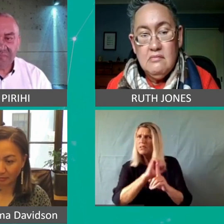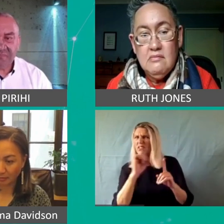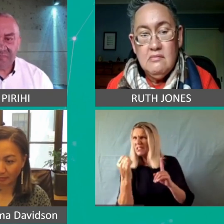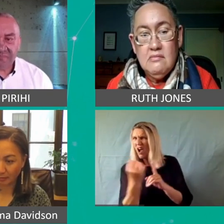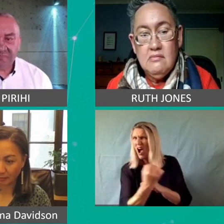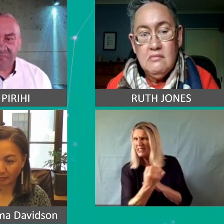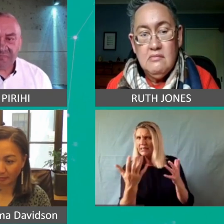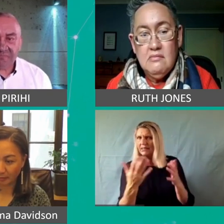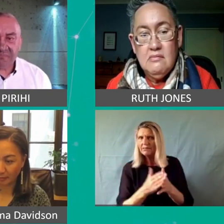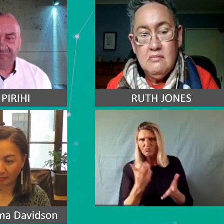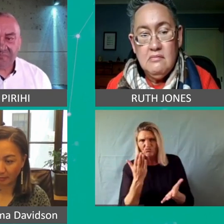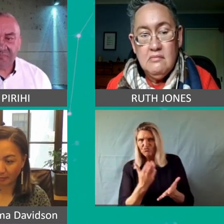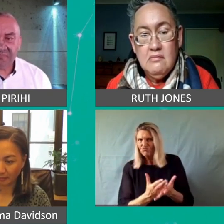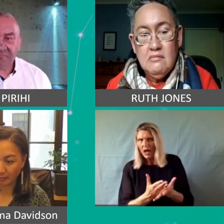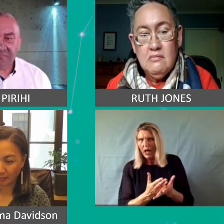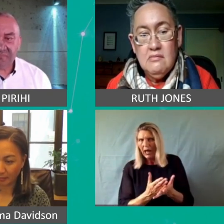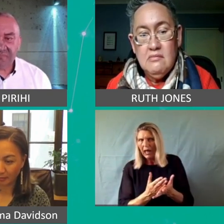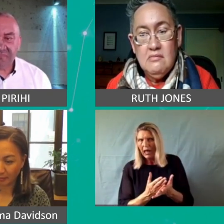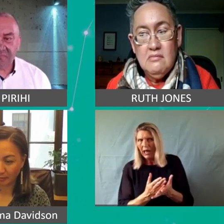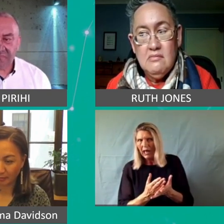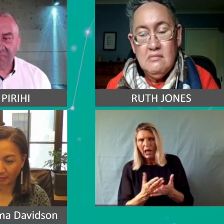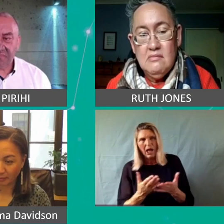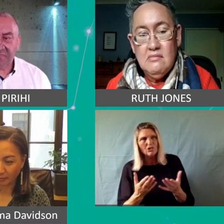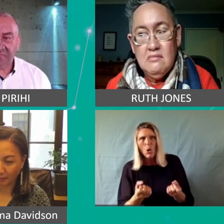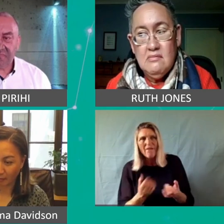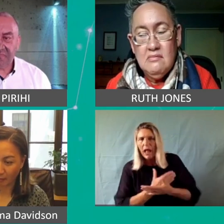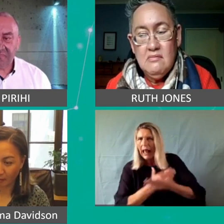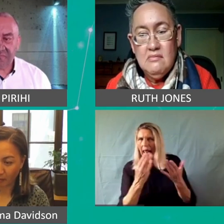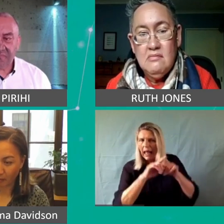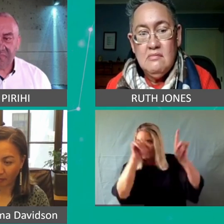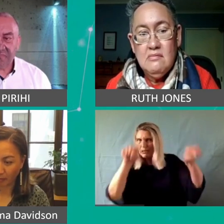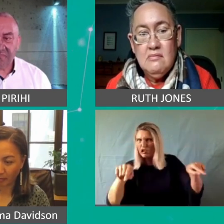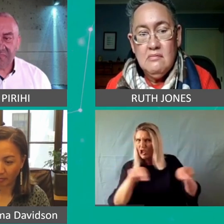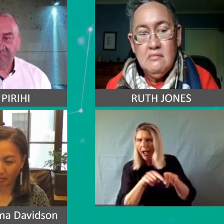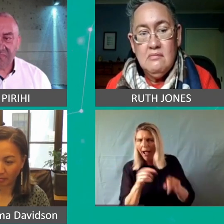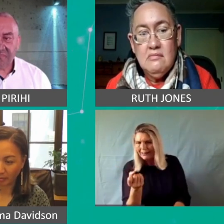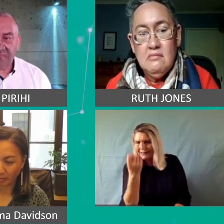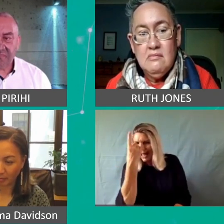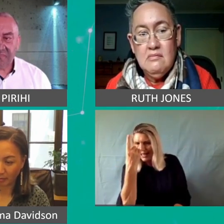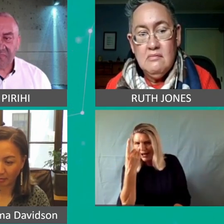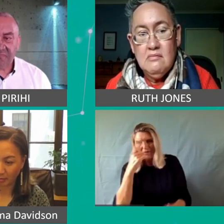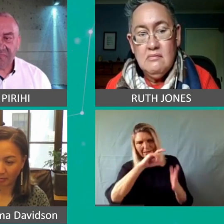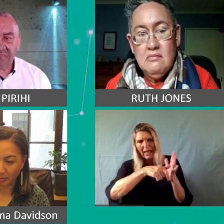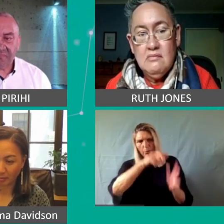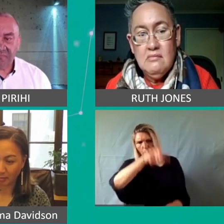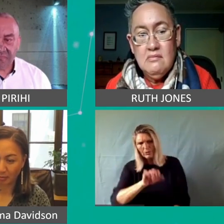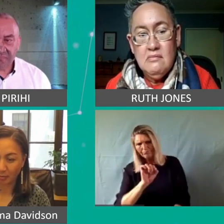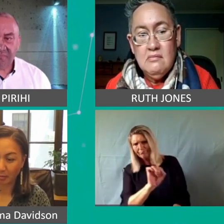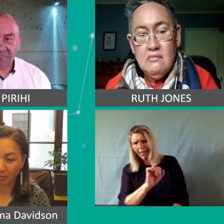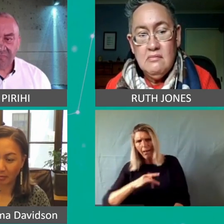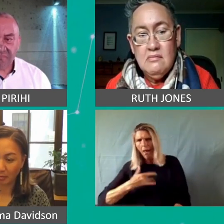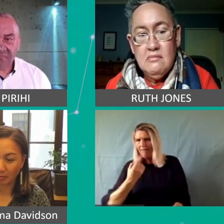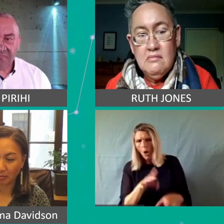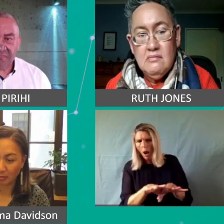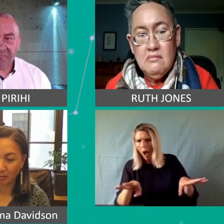really have only a very stereotypical and understanding of who a disabled person is. And